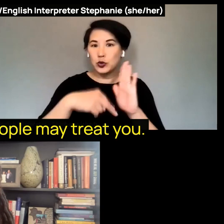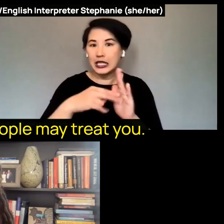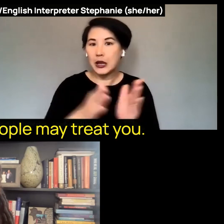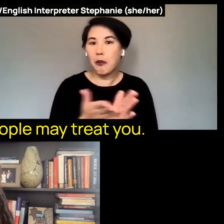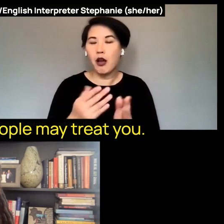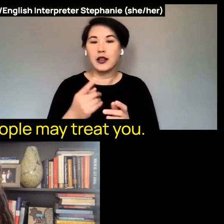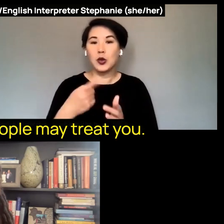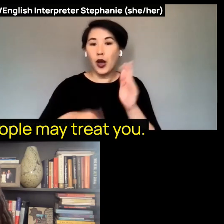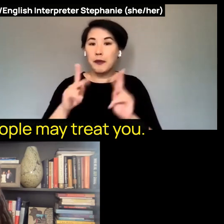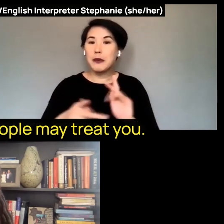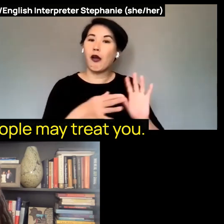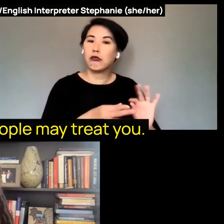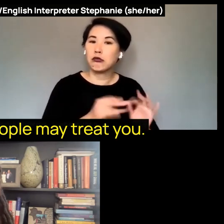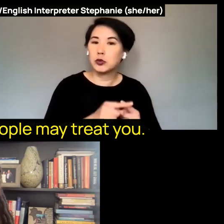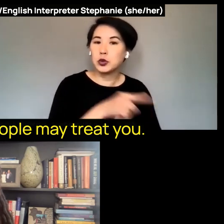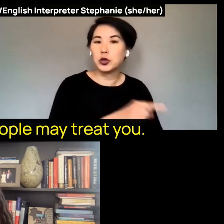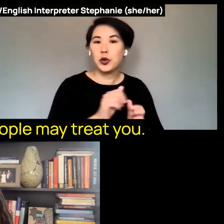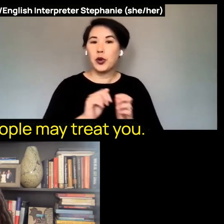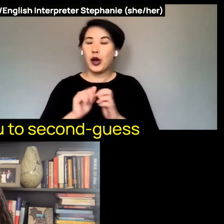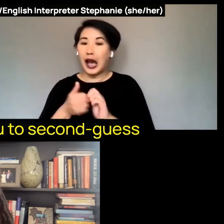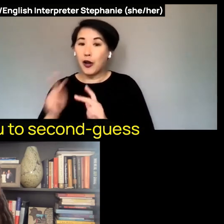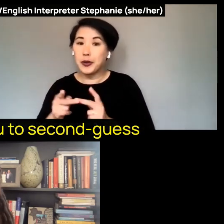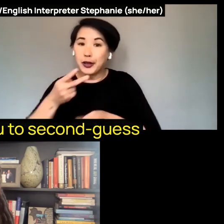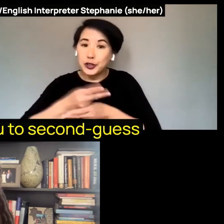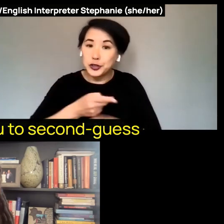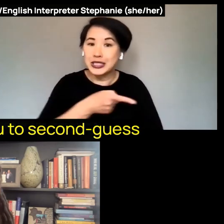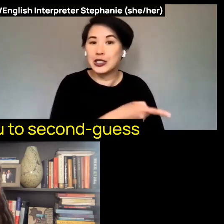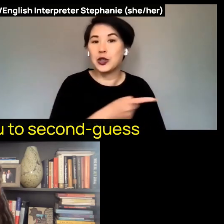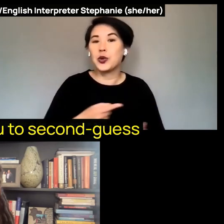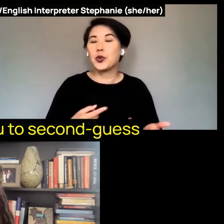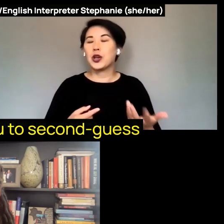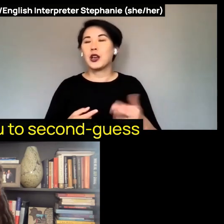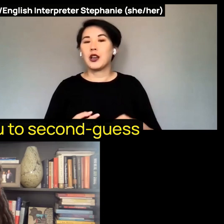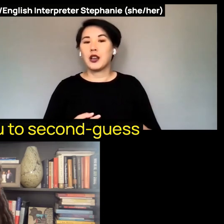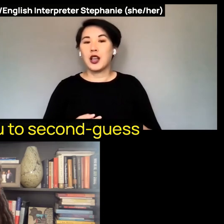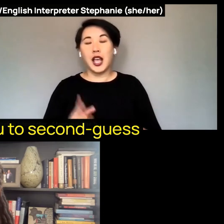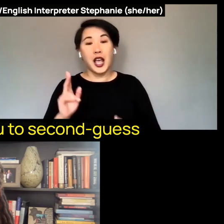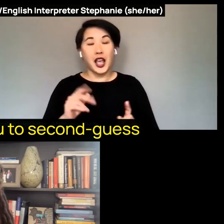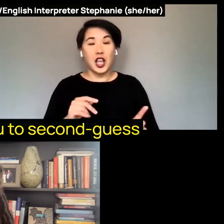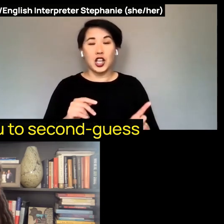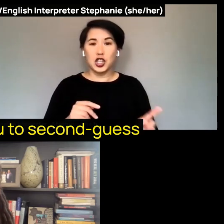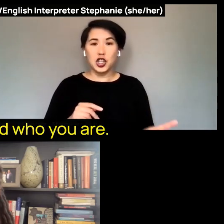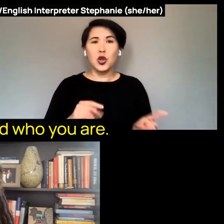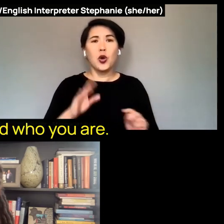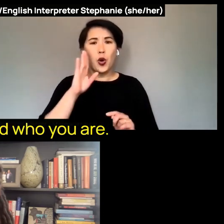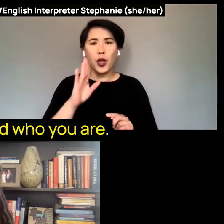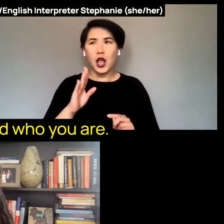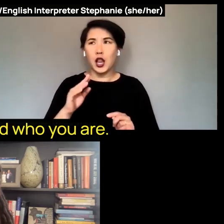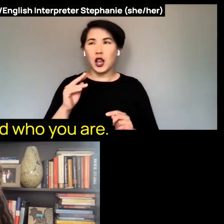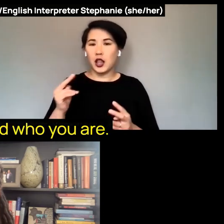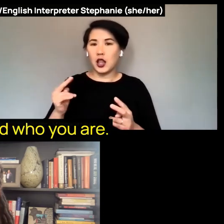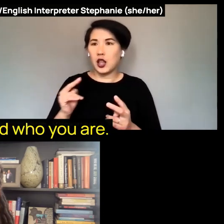to you, how people may treat you, they may lead you to second guess your